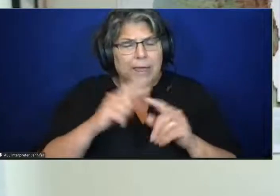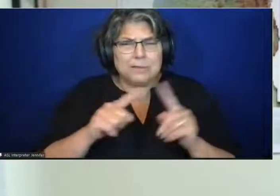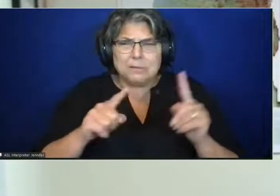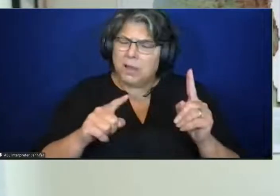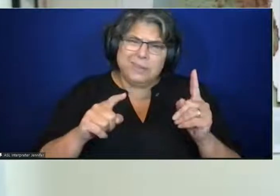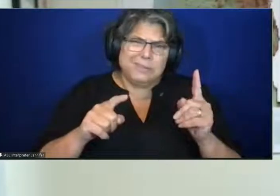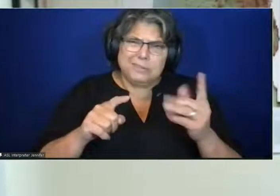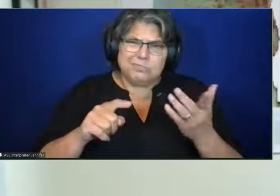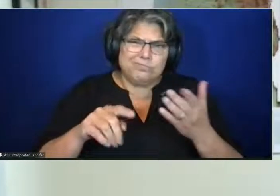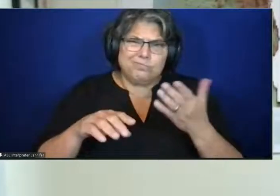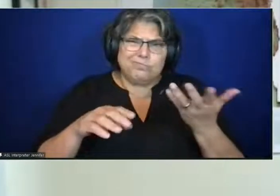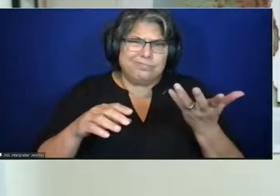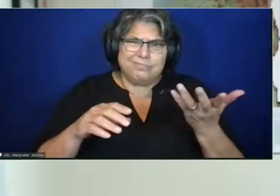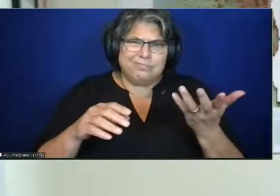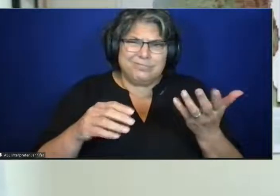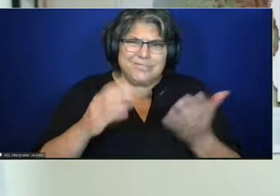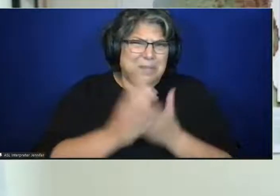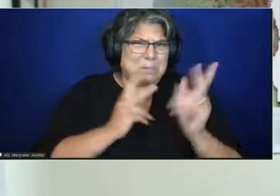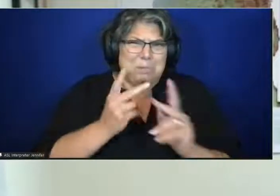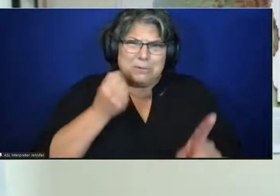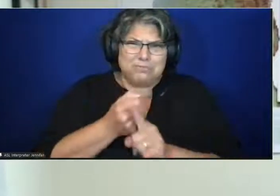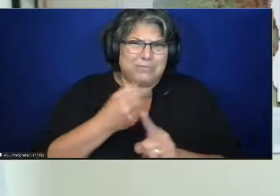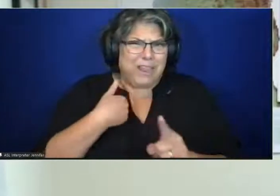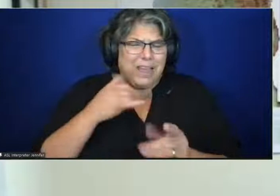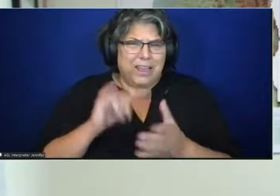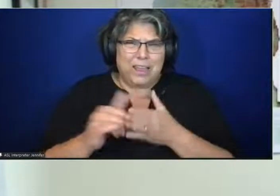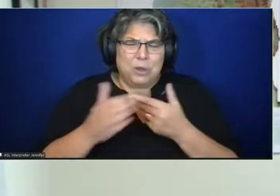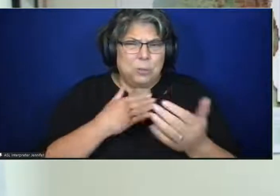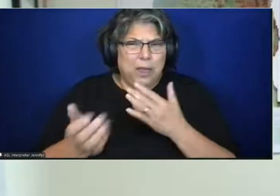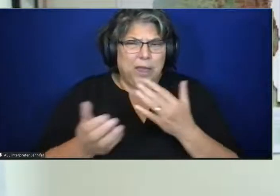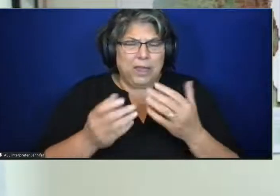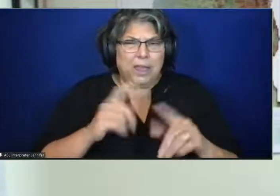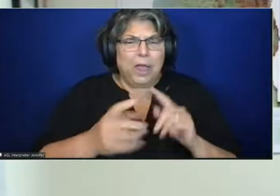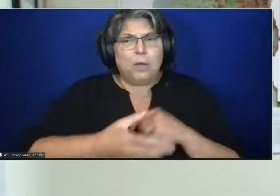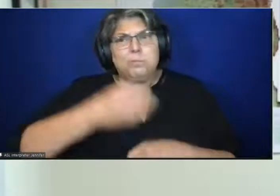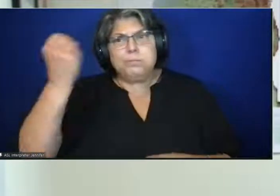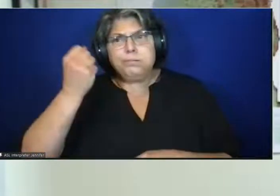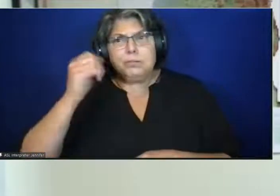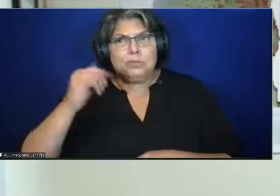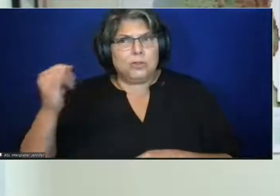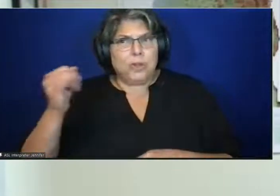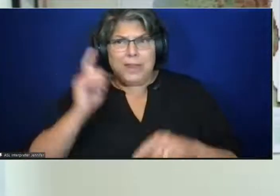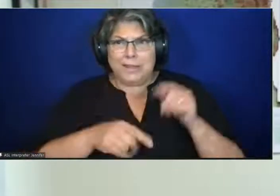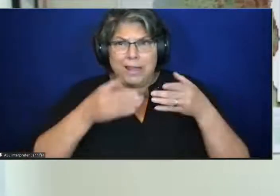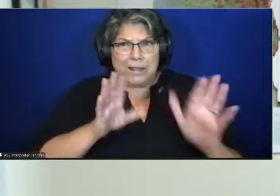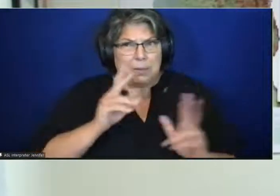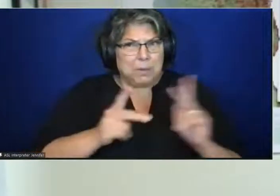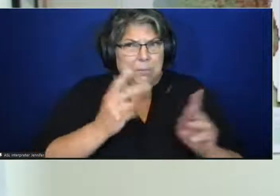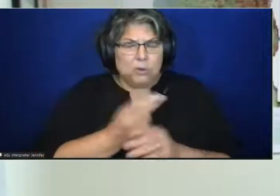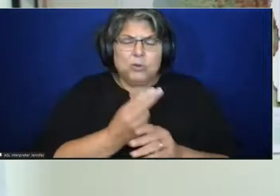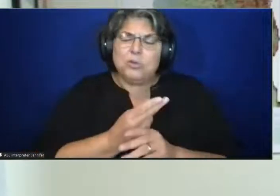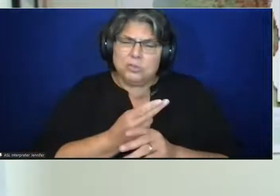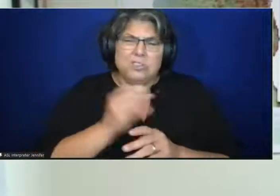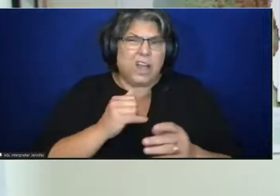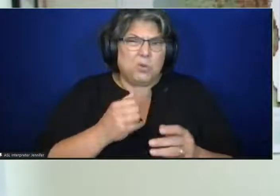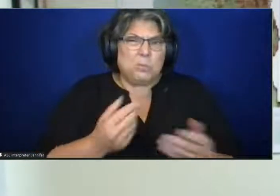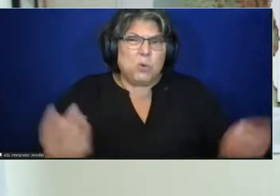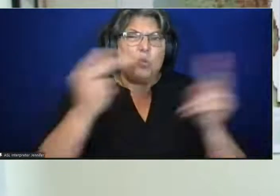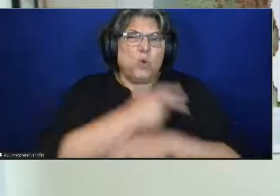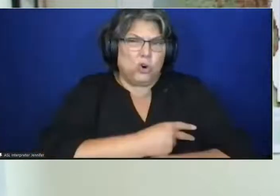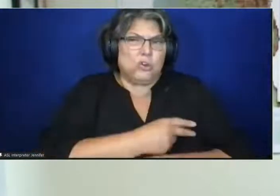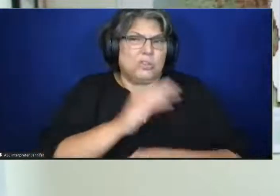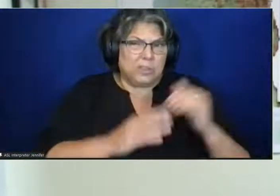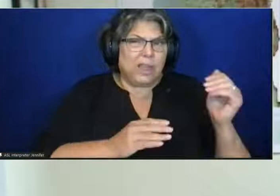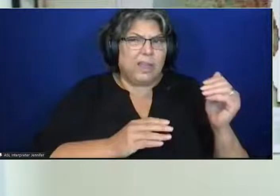And it was felt at the time that withholding Johnson & Johnson from the general public would actually cause more harm from people